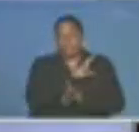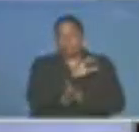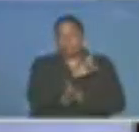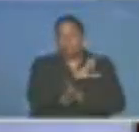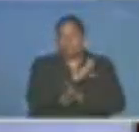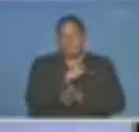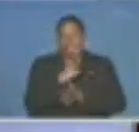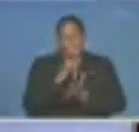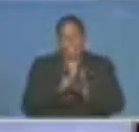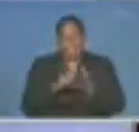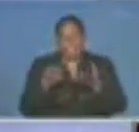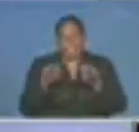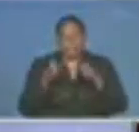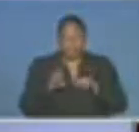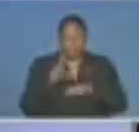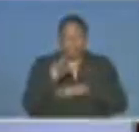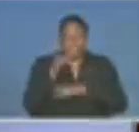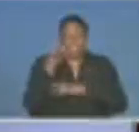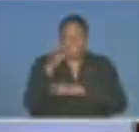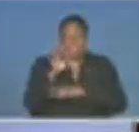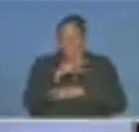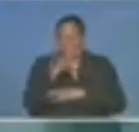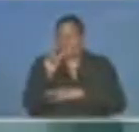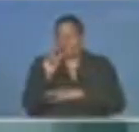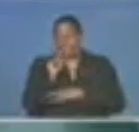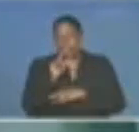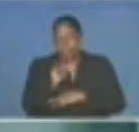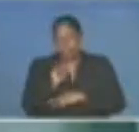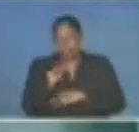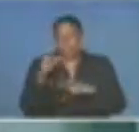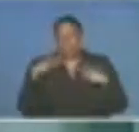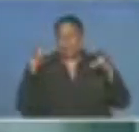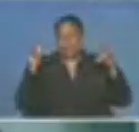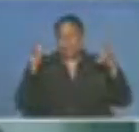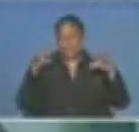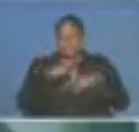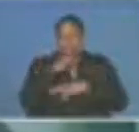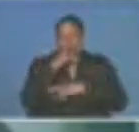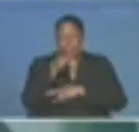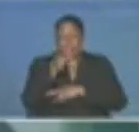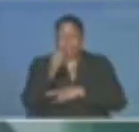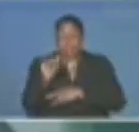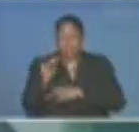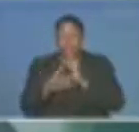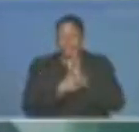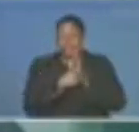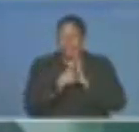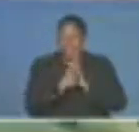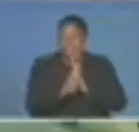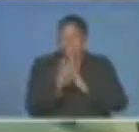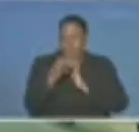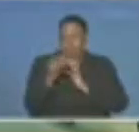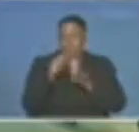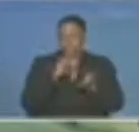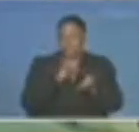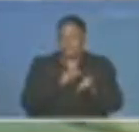that the shocking events of both 2019 and 2020 have highlighted the reality of the role, skills, and capacities of nurses